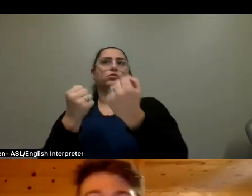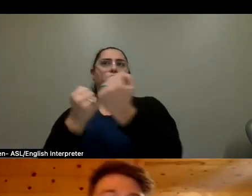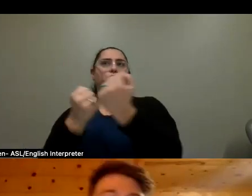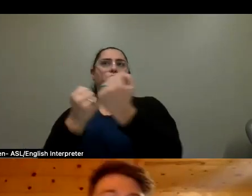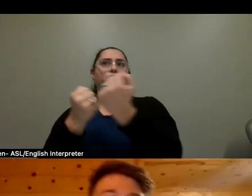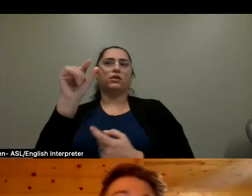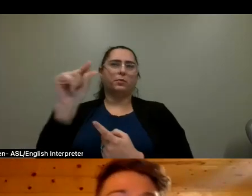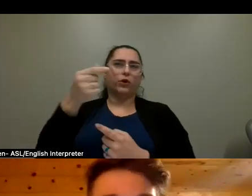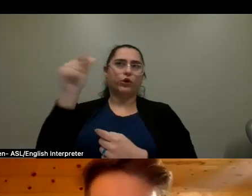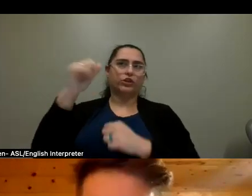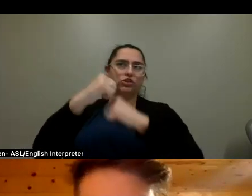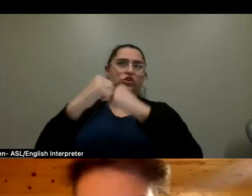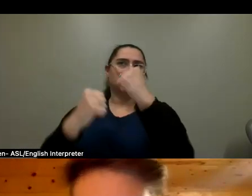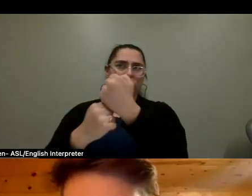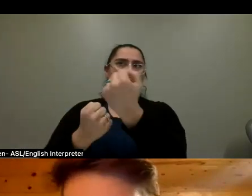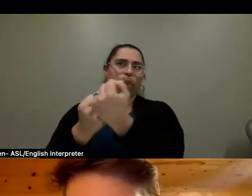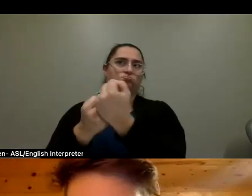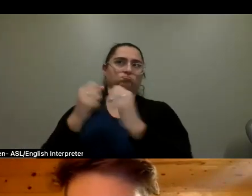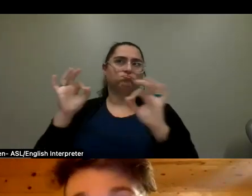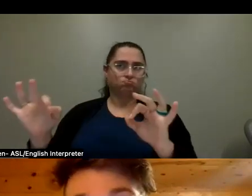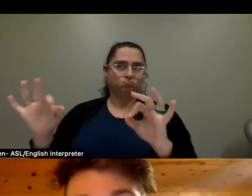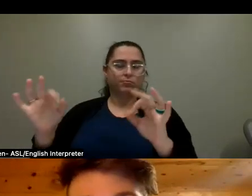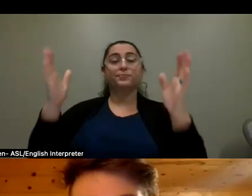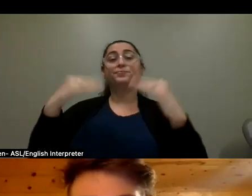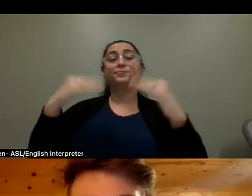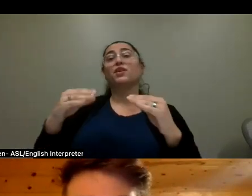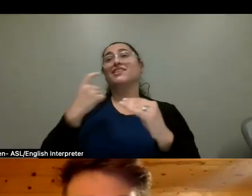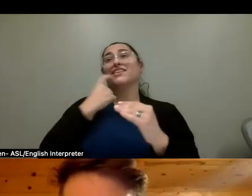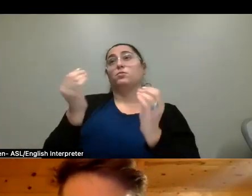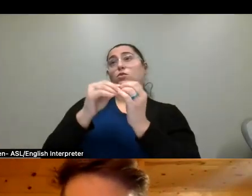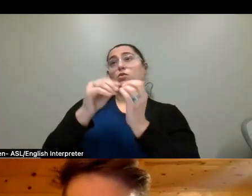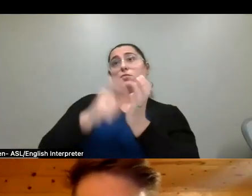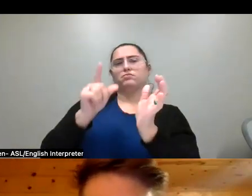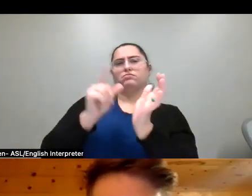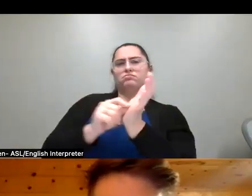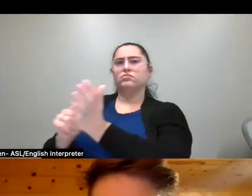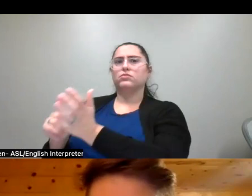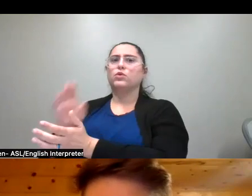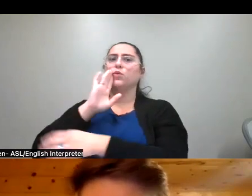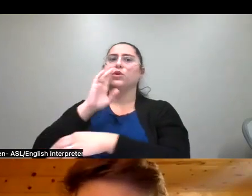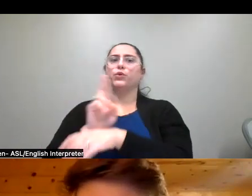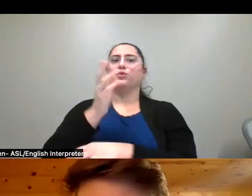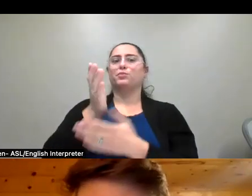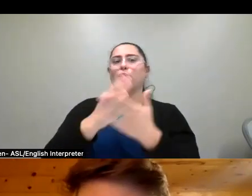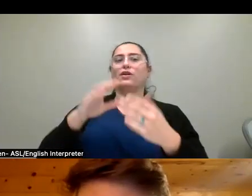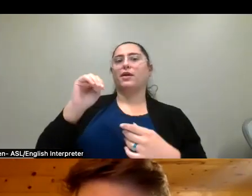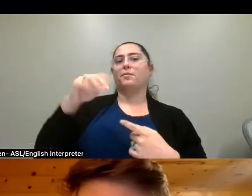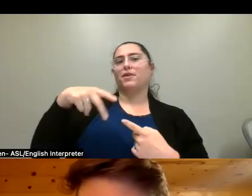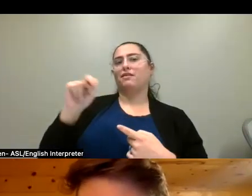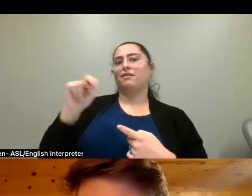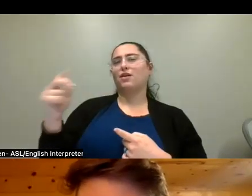There are more papers coming out that are using ProteinMPNN. So this is one example